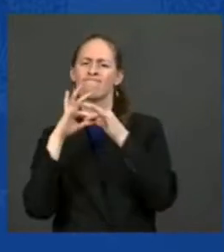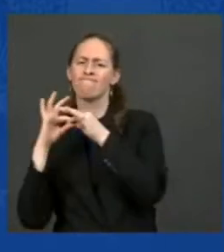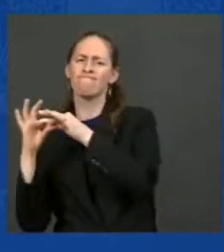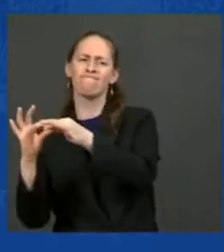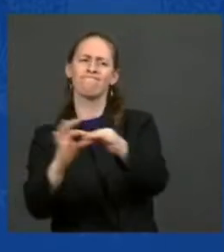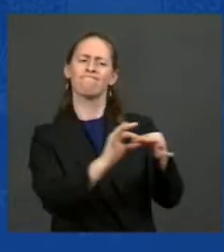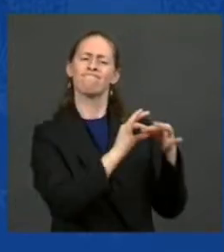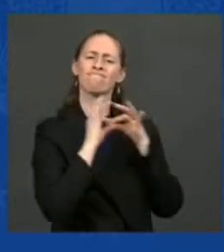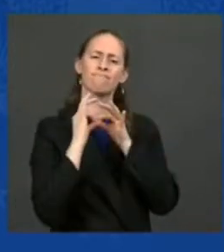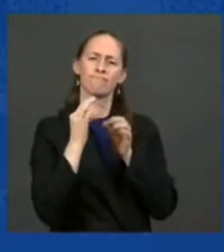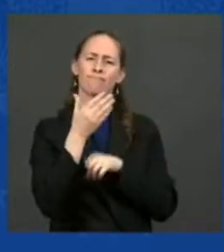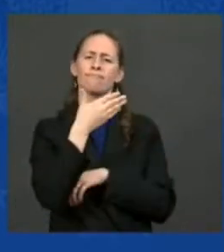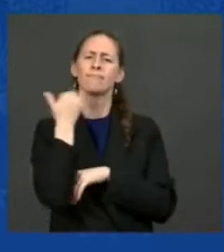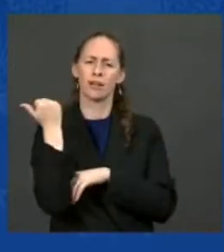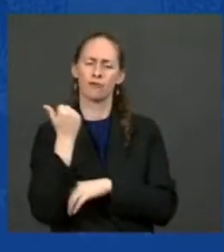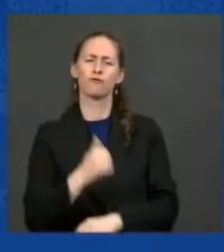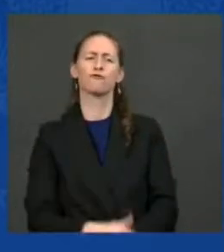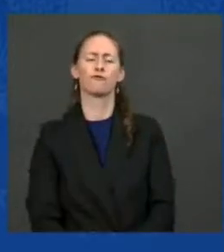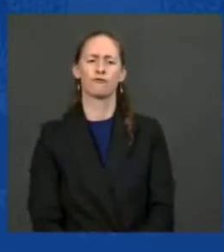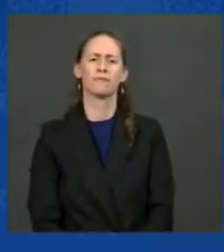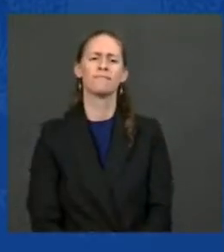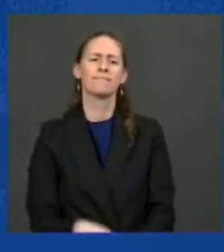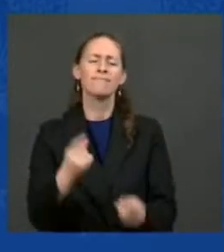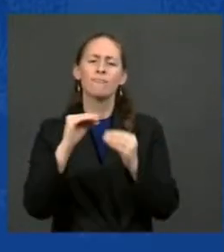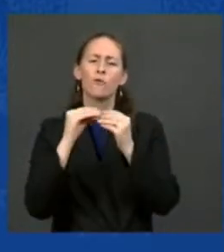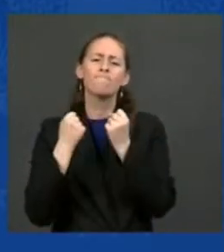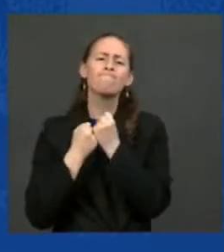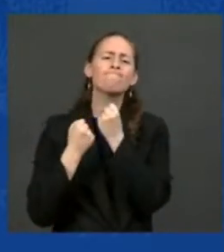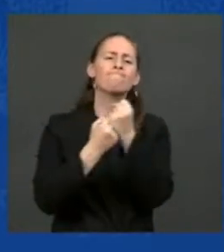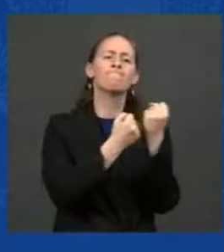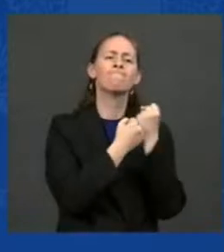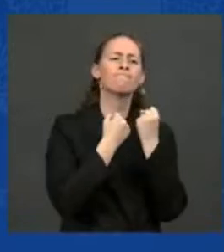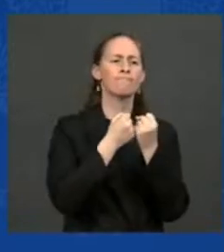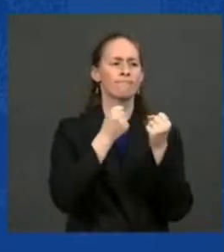allies and partners in our shared values.